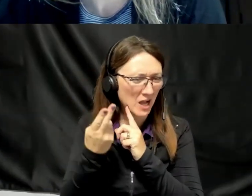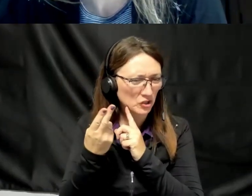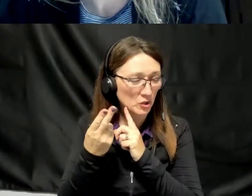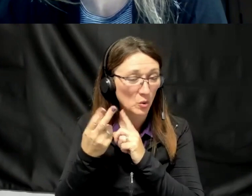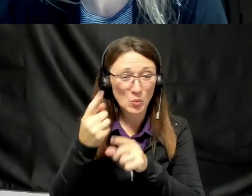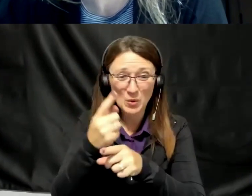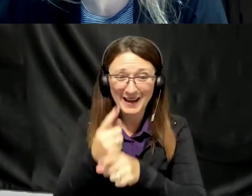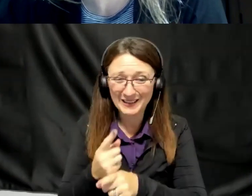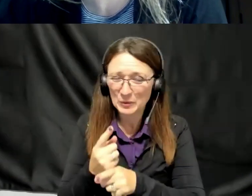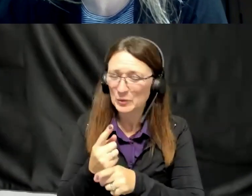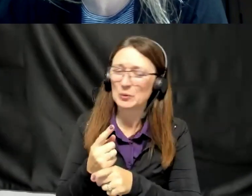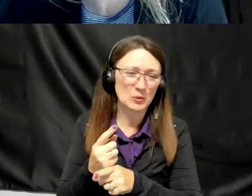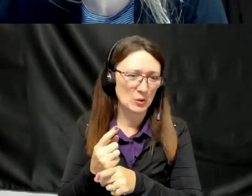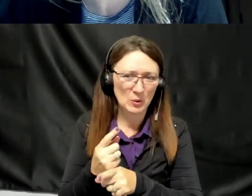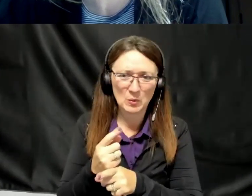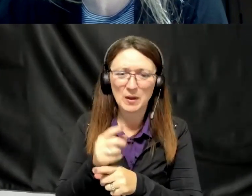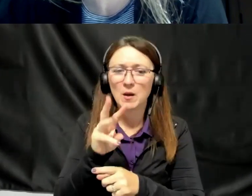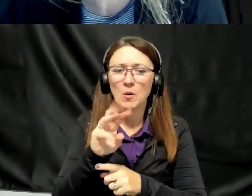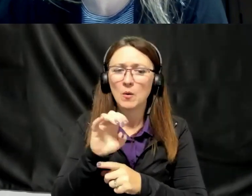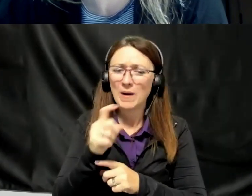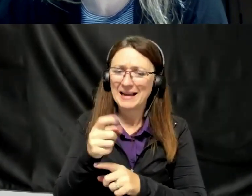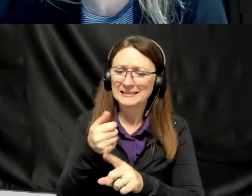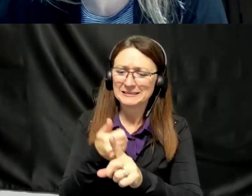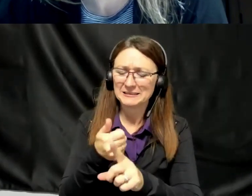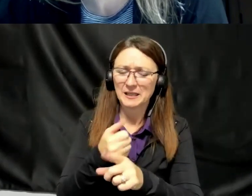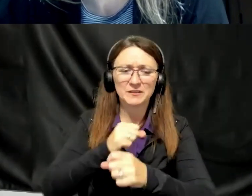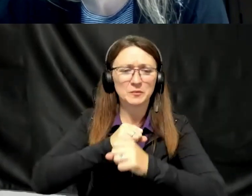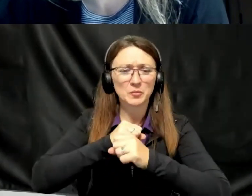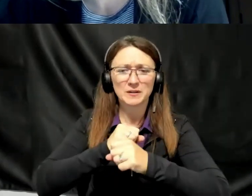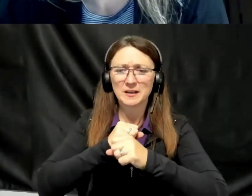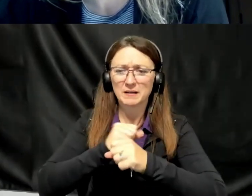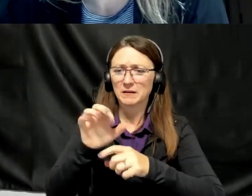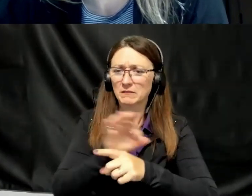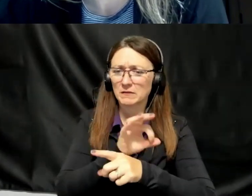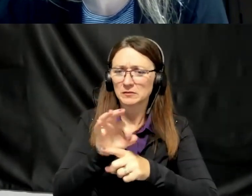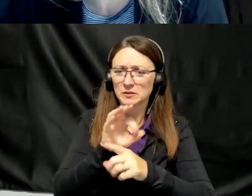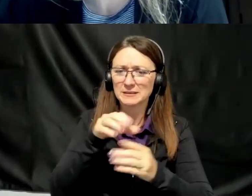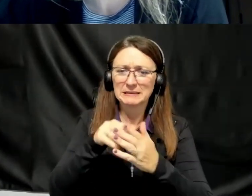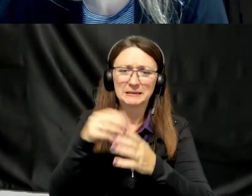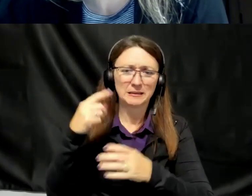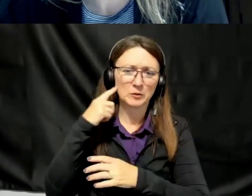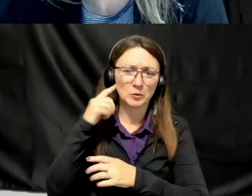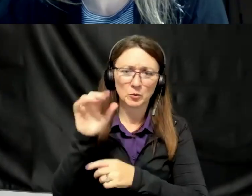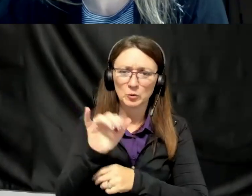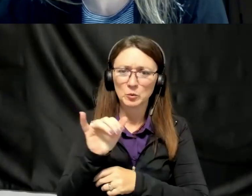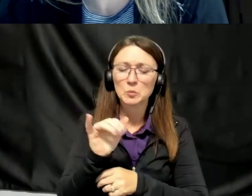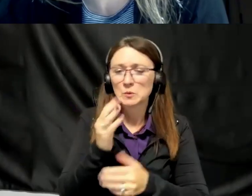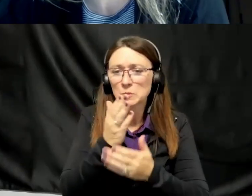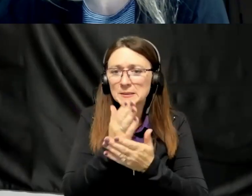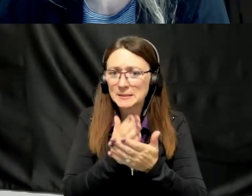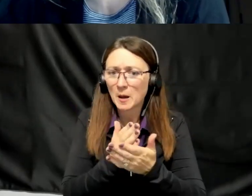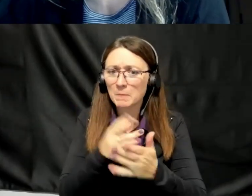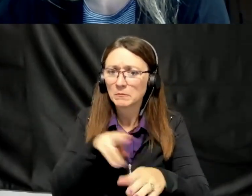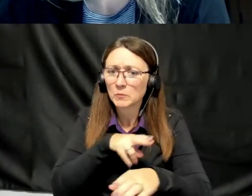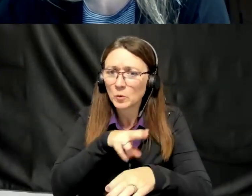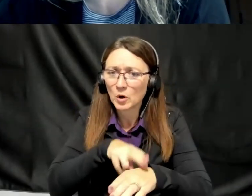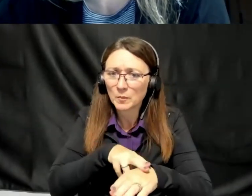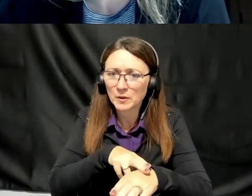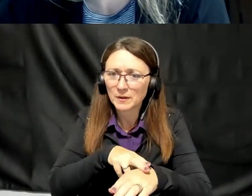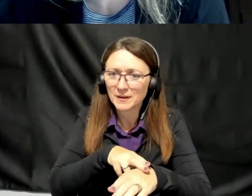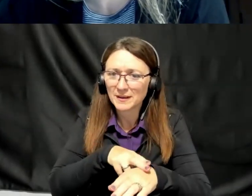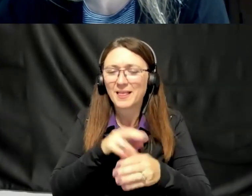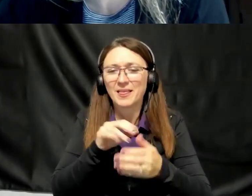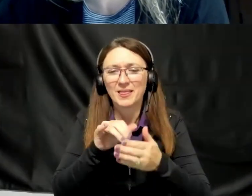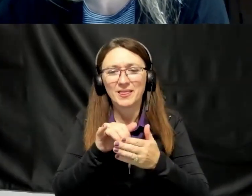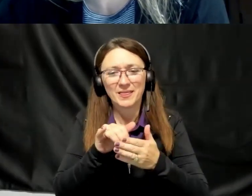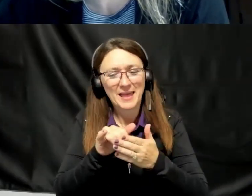I mean, wax does have a protective function in the ear, so a certain amount is completely normal. Now, sometimes that